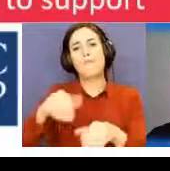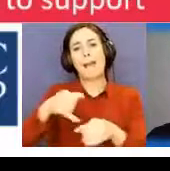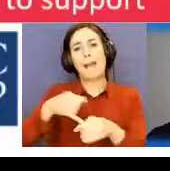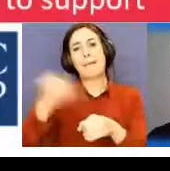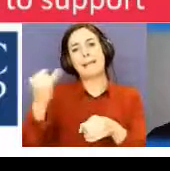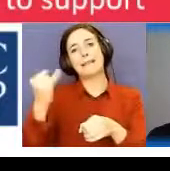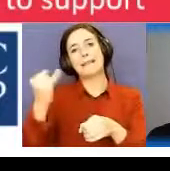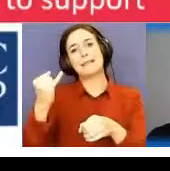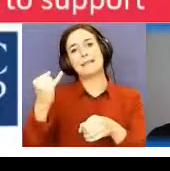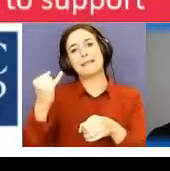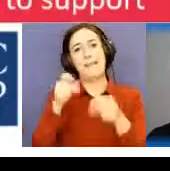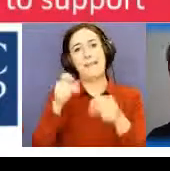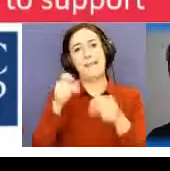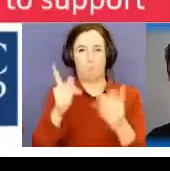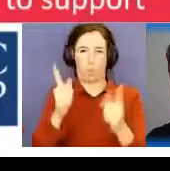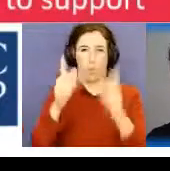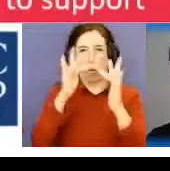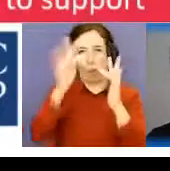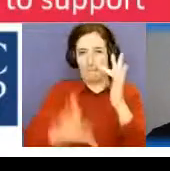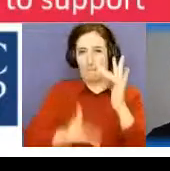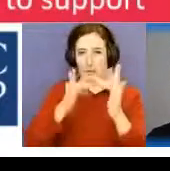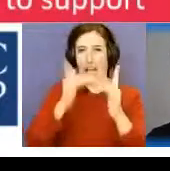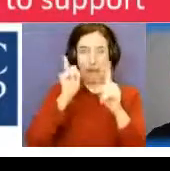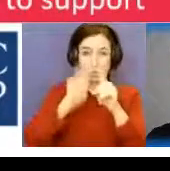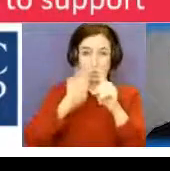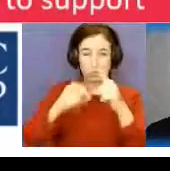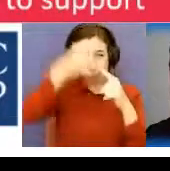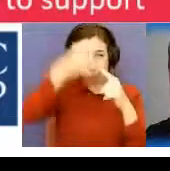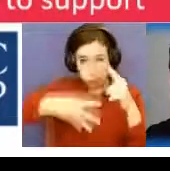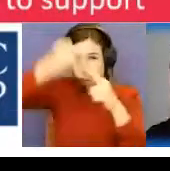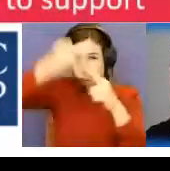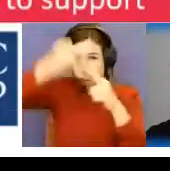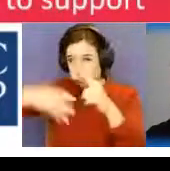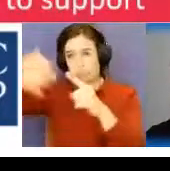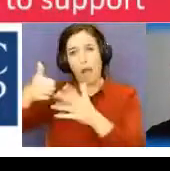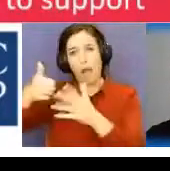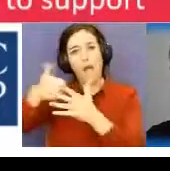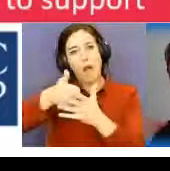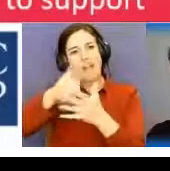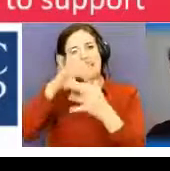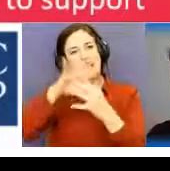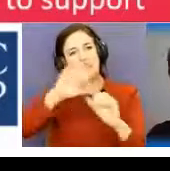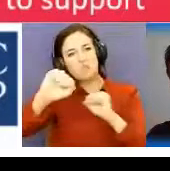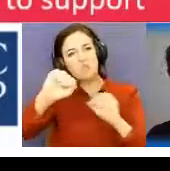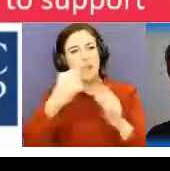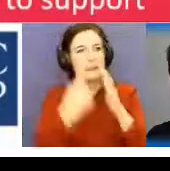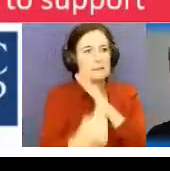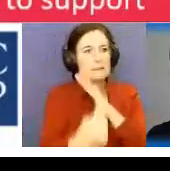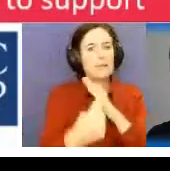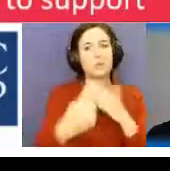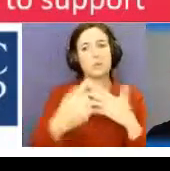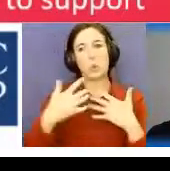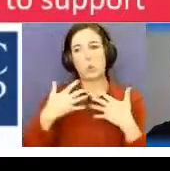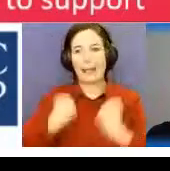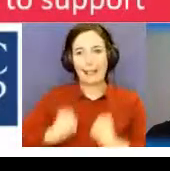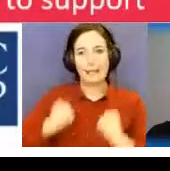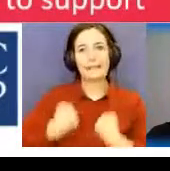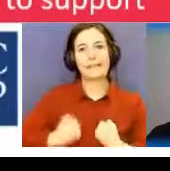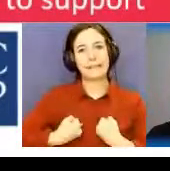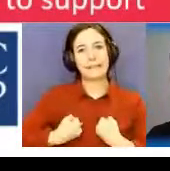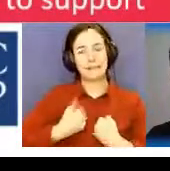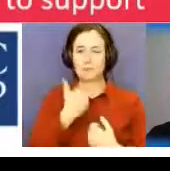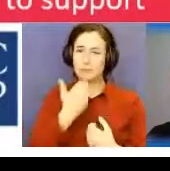into a range of advice you can give to individuals across a range of different types of health conditions, and it gives you lots of condition-specific advice if you're a clinician.